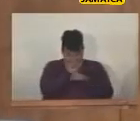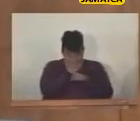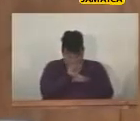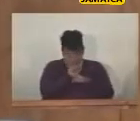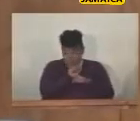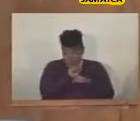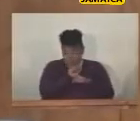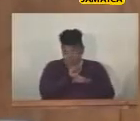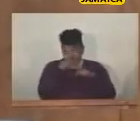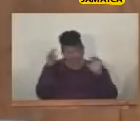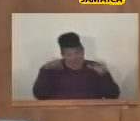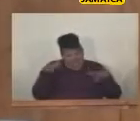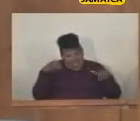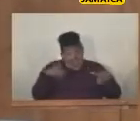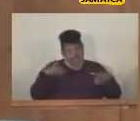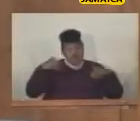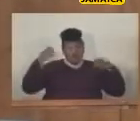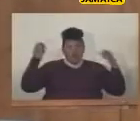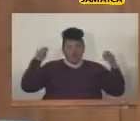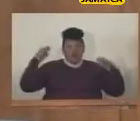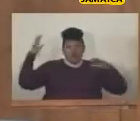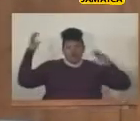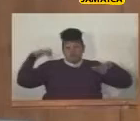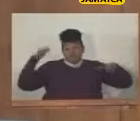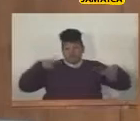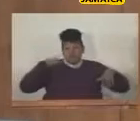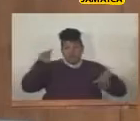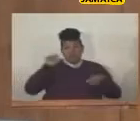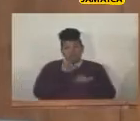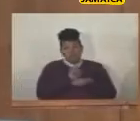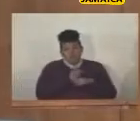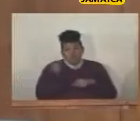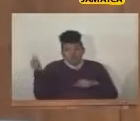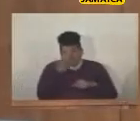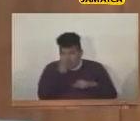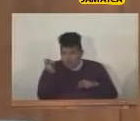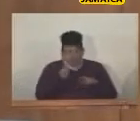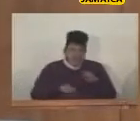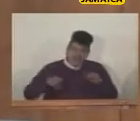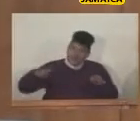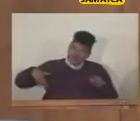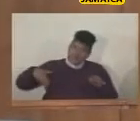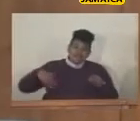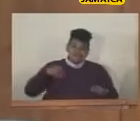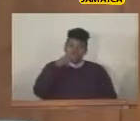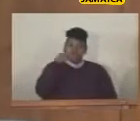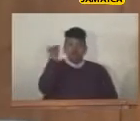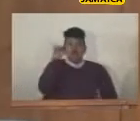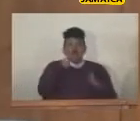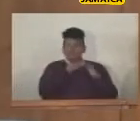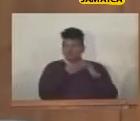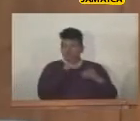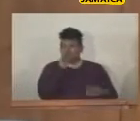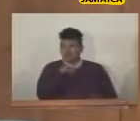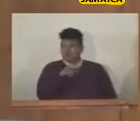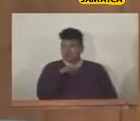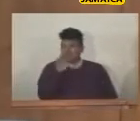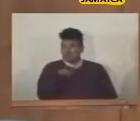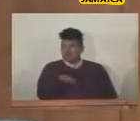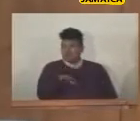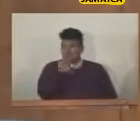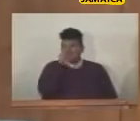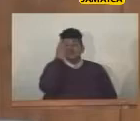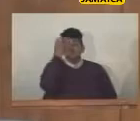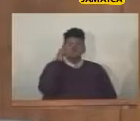Jamaicans living overseas, we need your support in this fight. We ask you not to